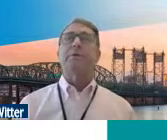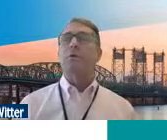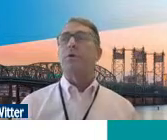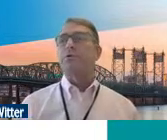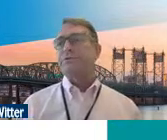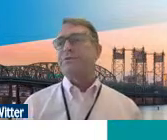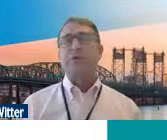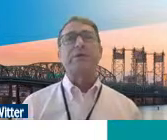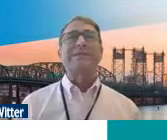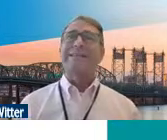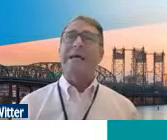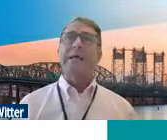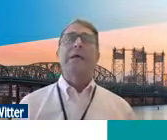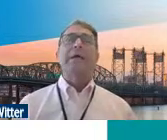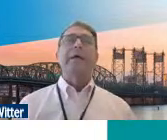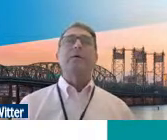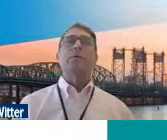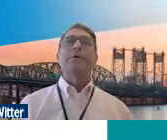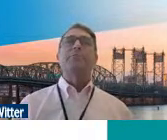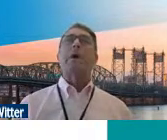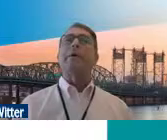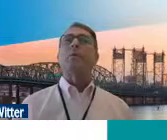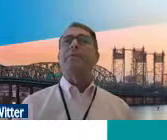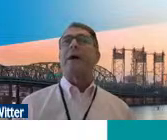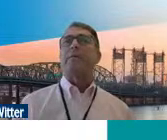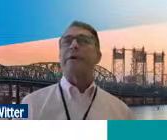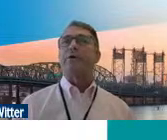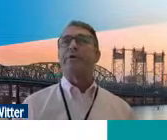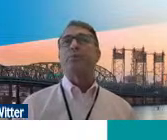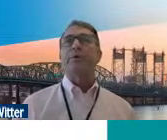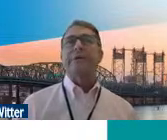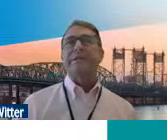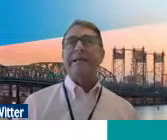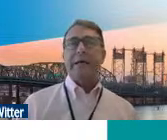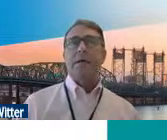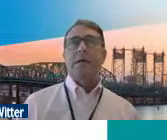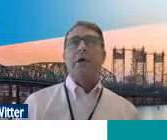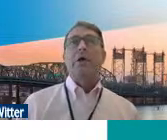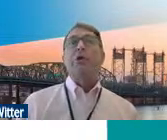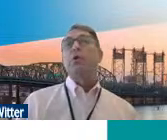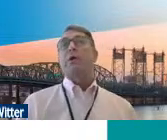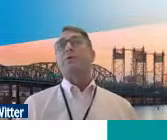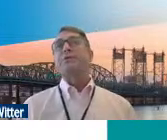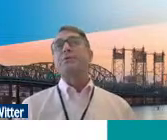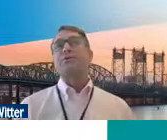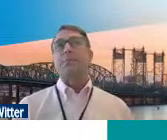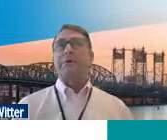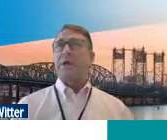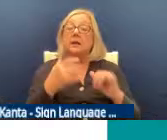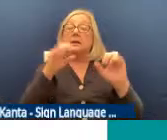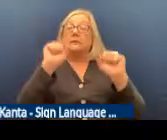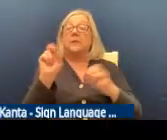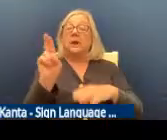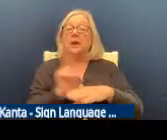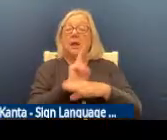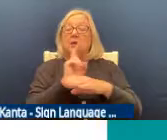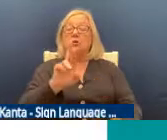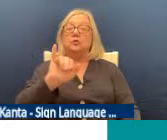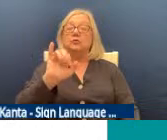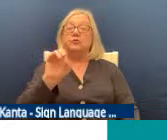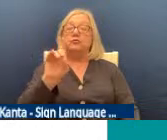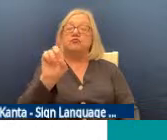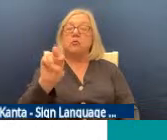your local jurisdiction today. It would model what that ridership would be today. You can also use the STOPS model